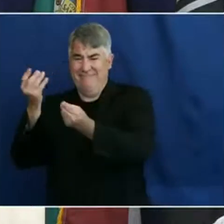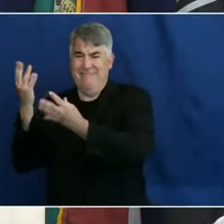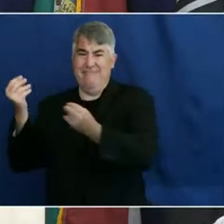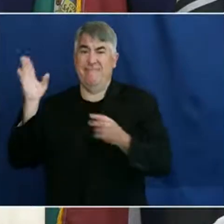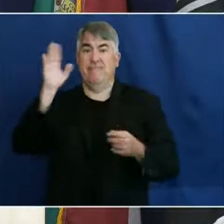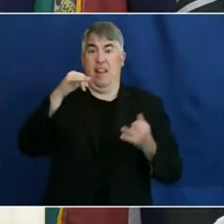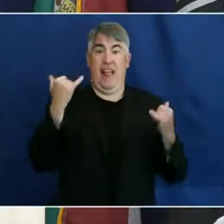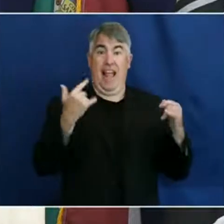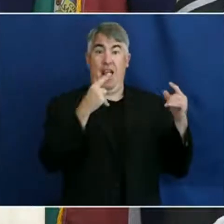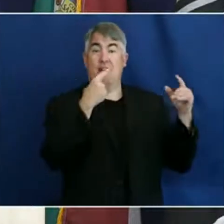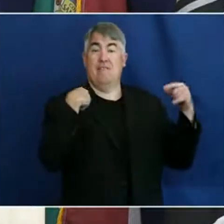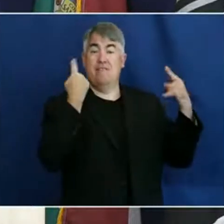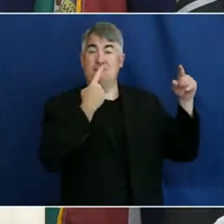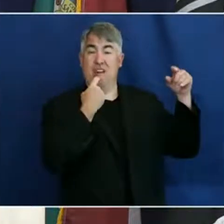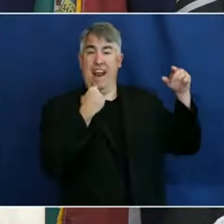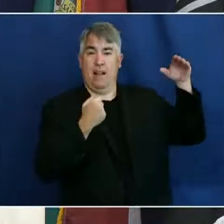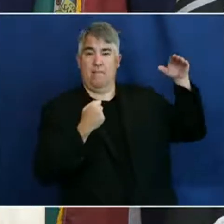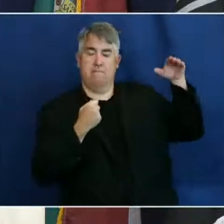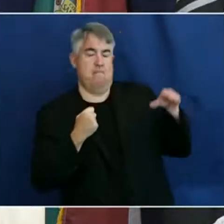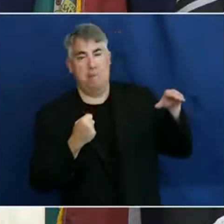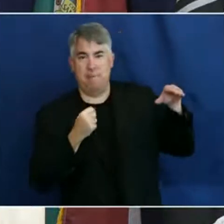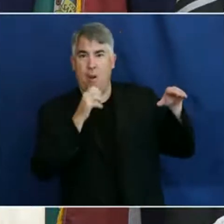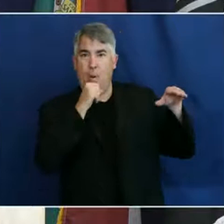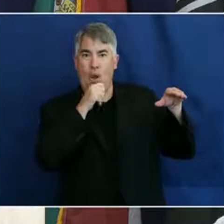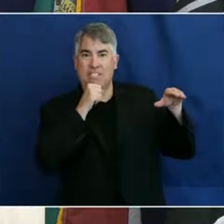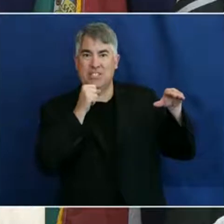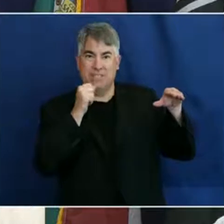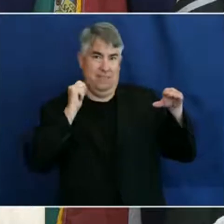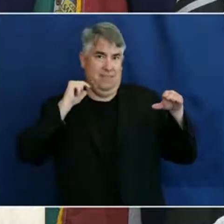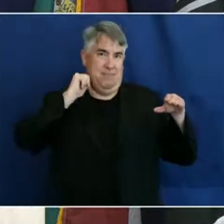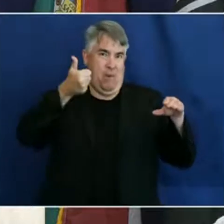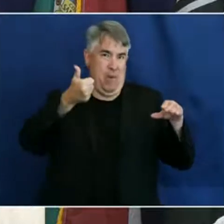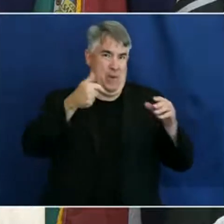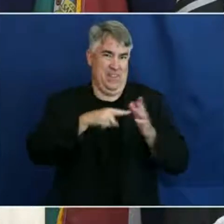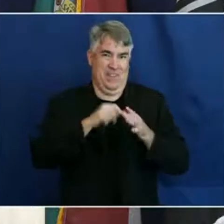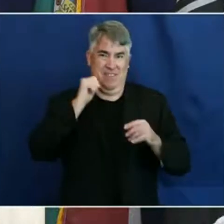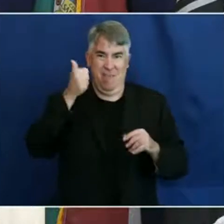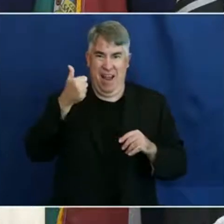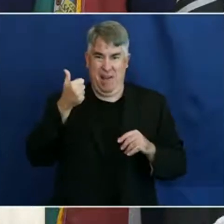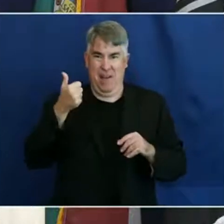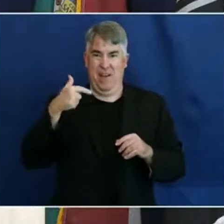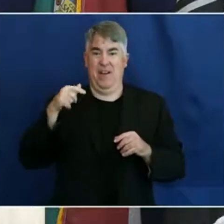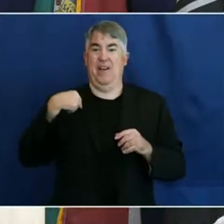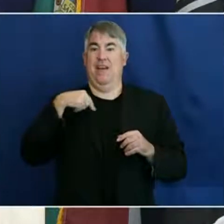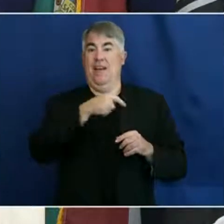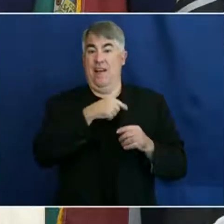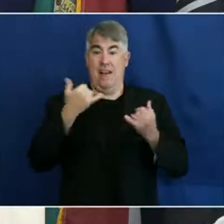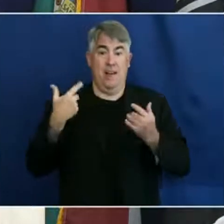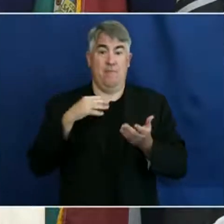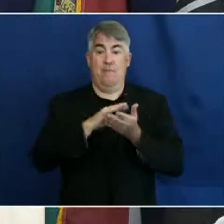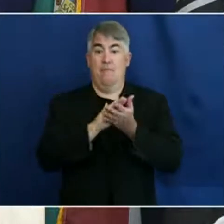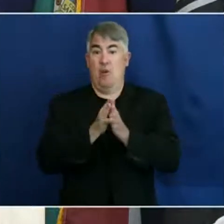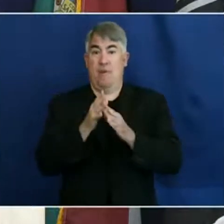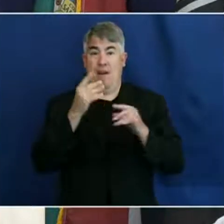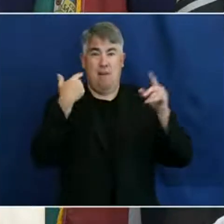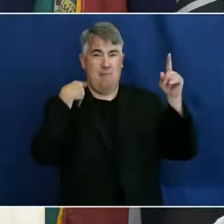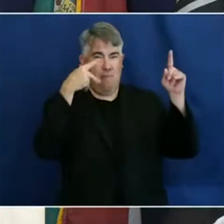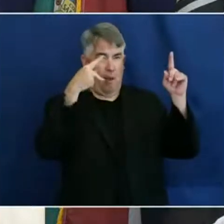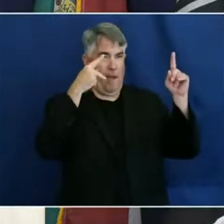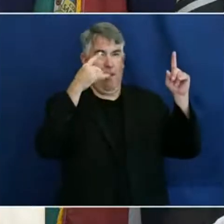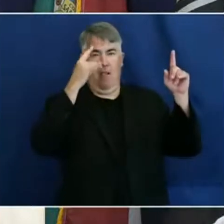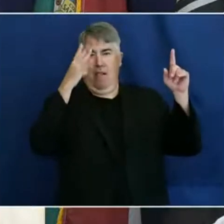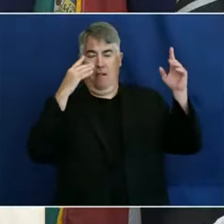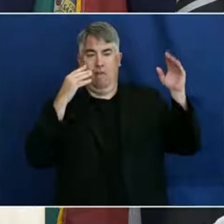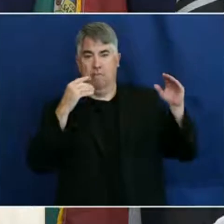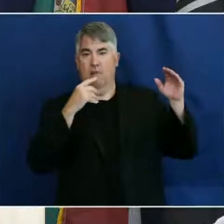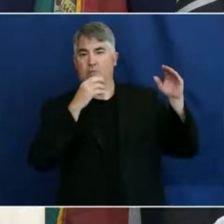effective tomorrow, which again, when you think about where we've been from regional stay-at-home to purple to red to now moving into orange,